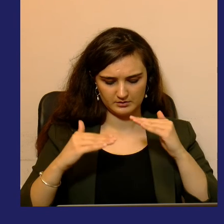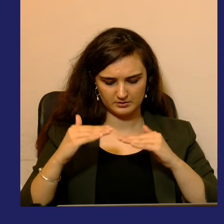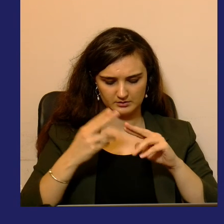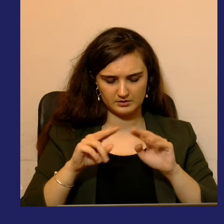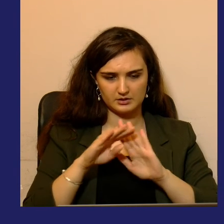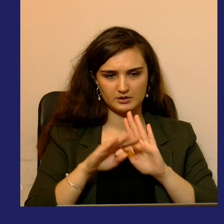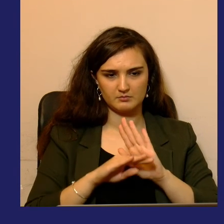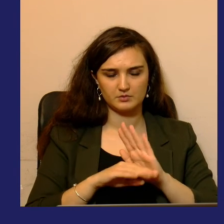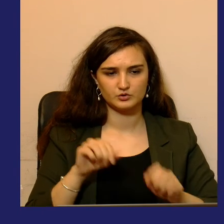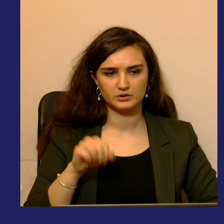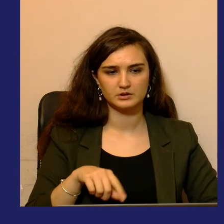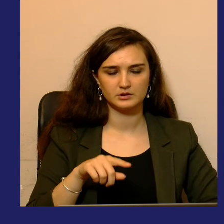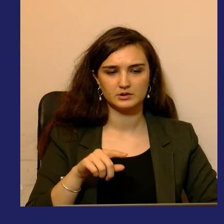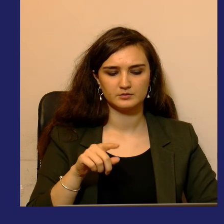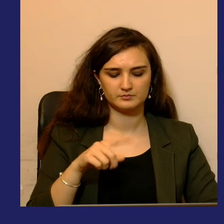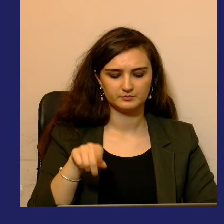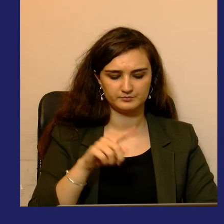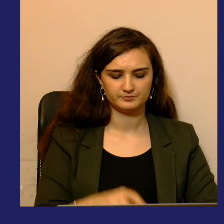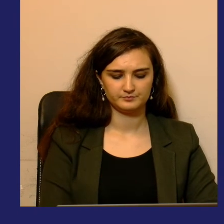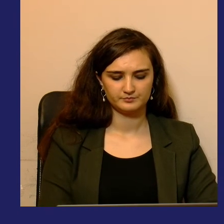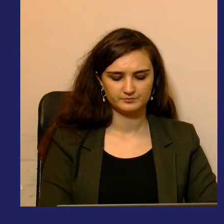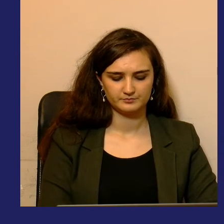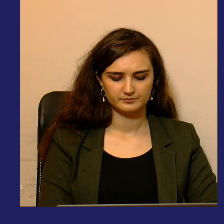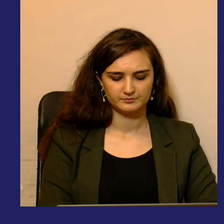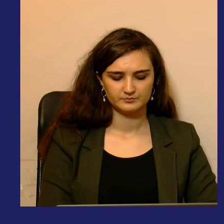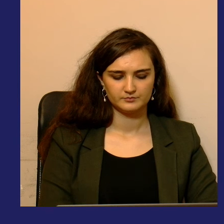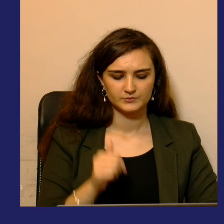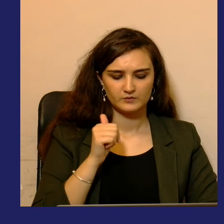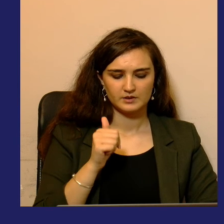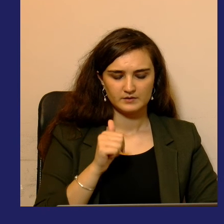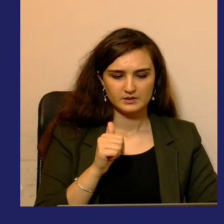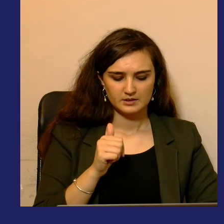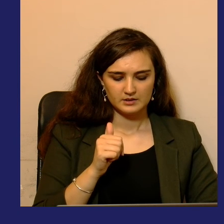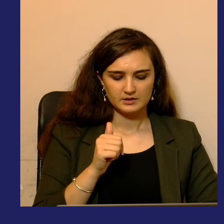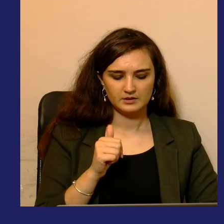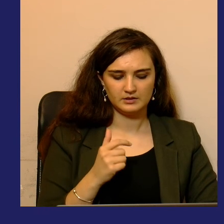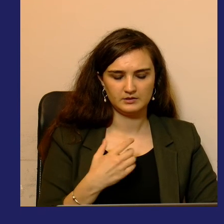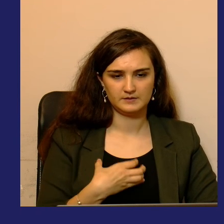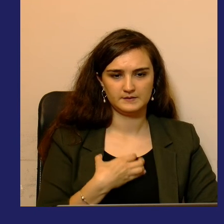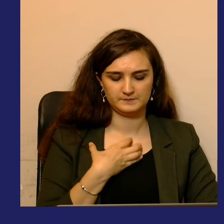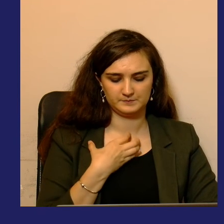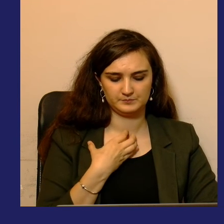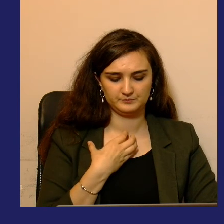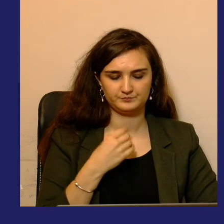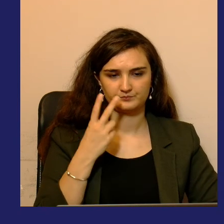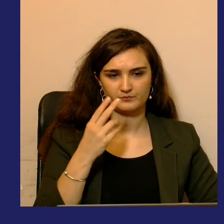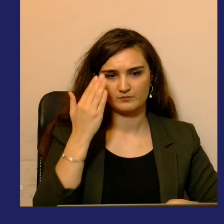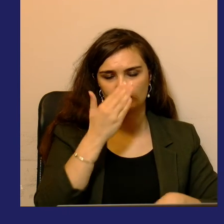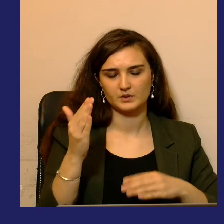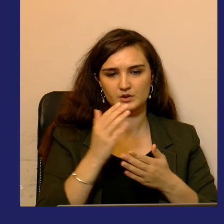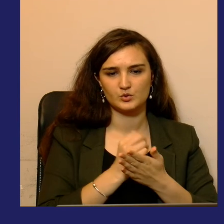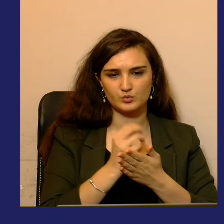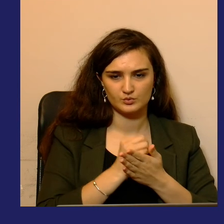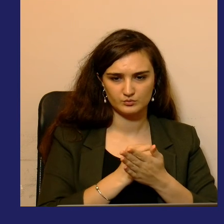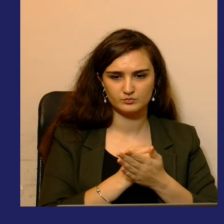system can bring about waste of the already scarce public resources,